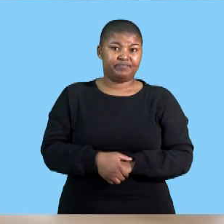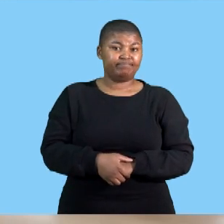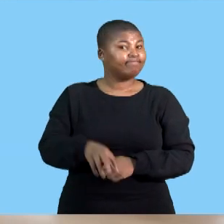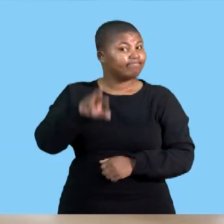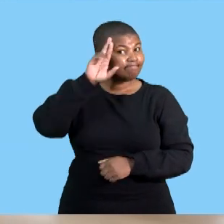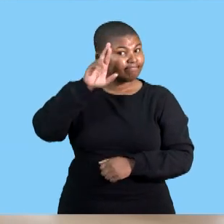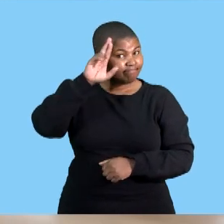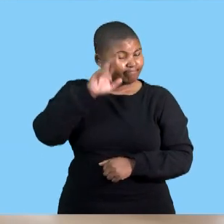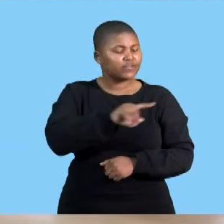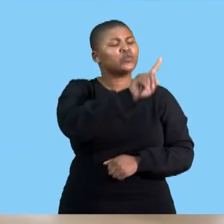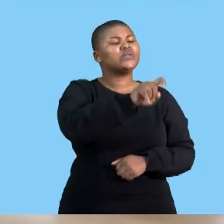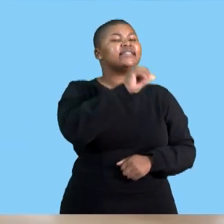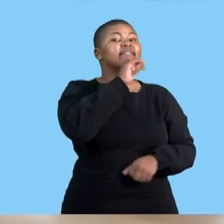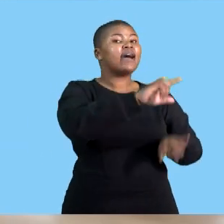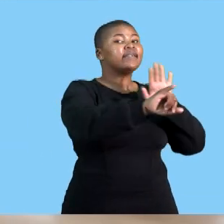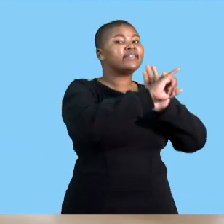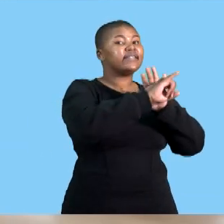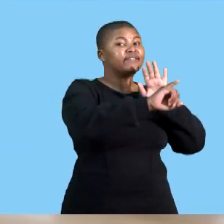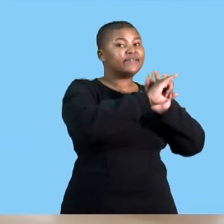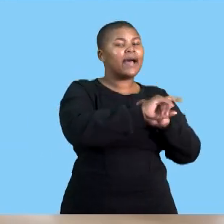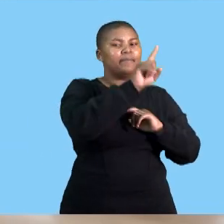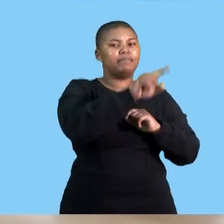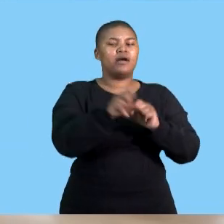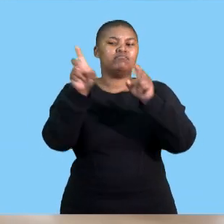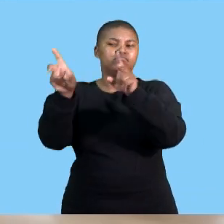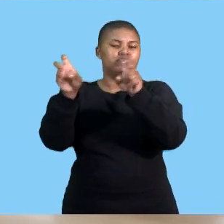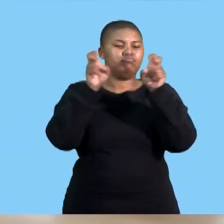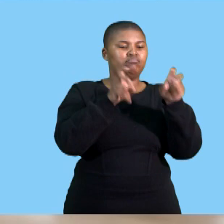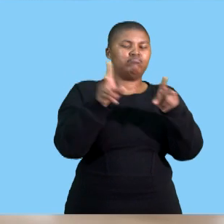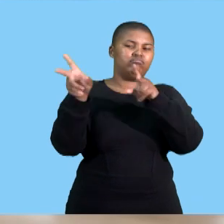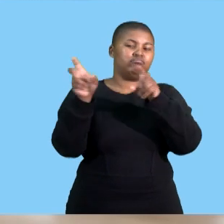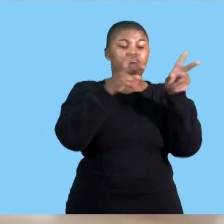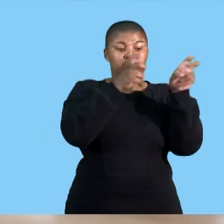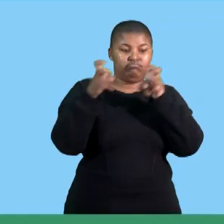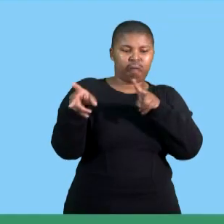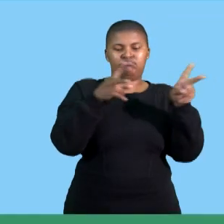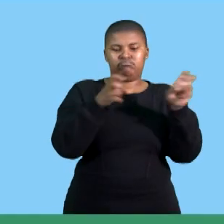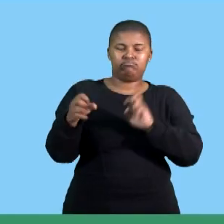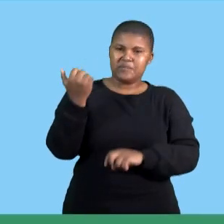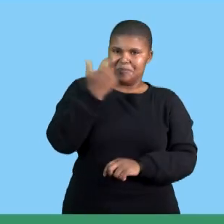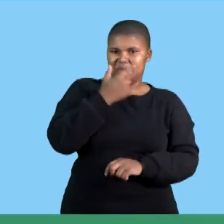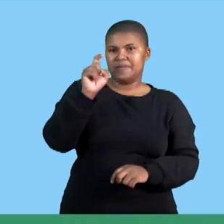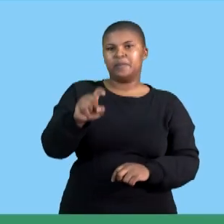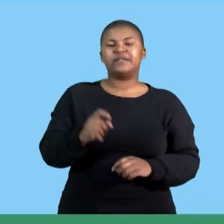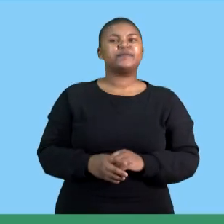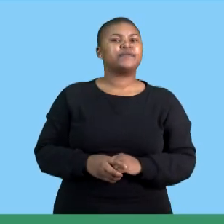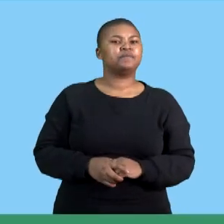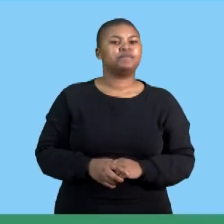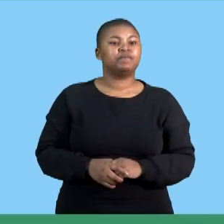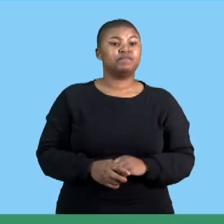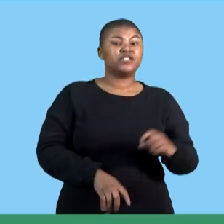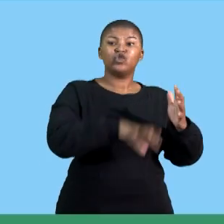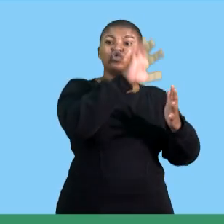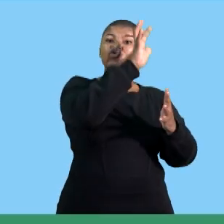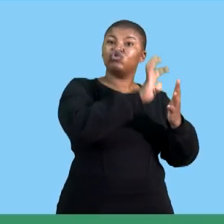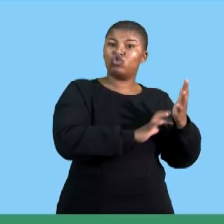as it appears from the scenario. Now, when you look at the first statement, it's simply giving you an